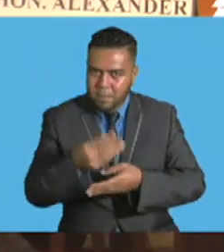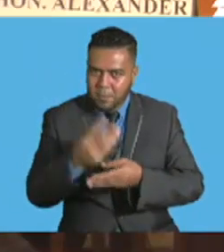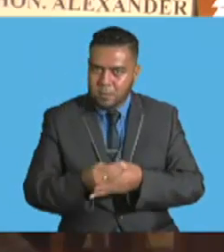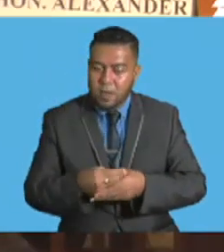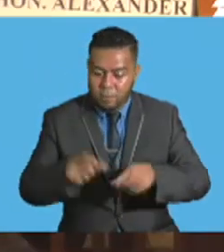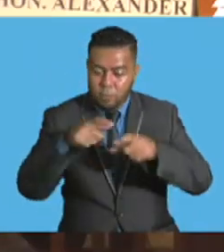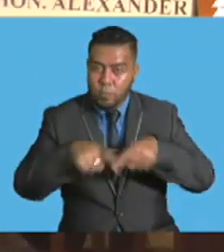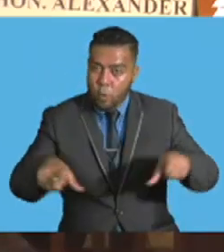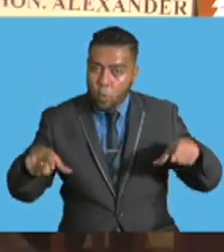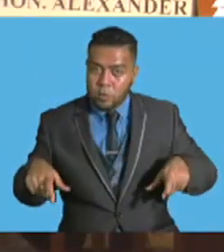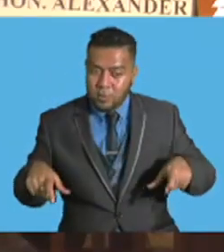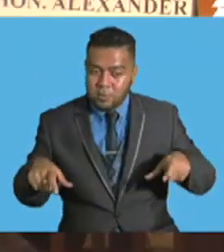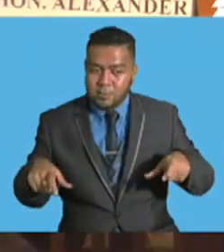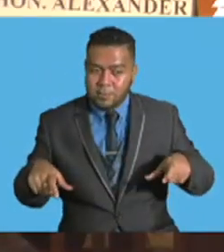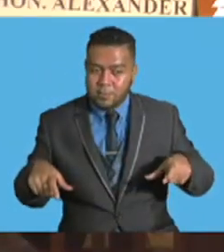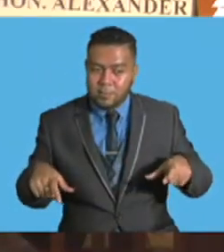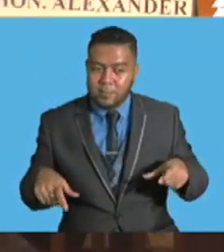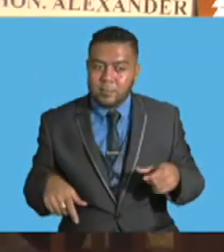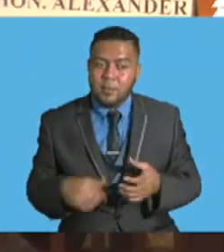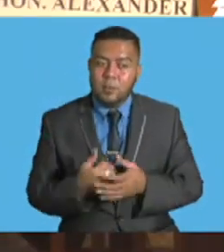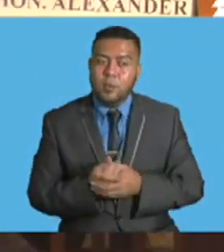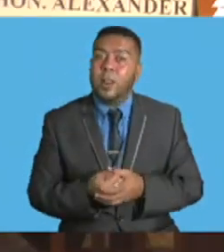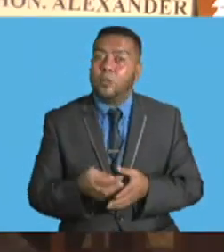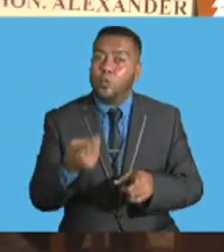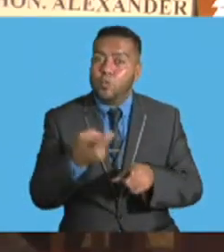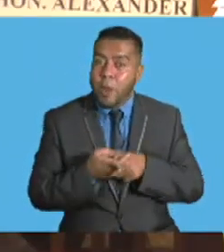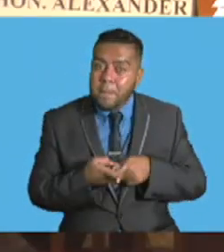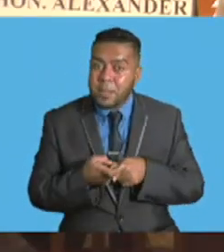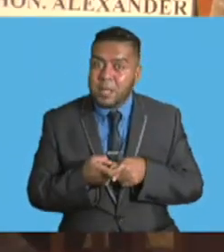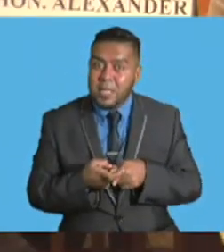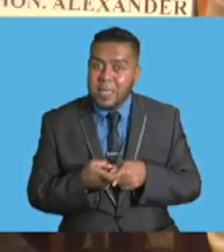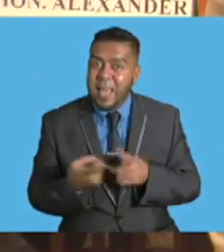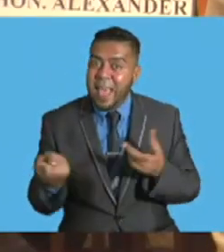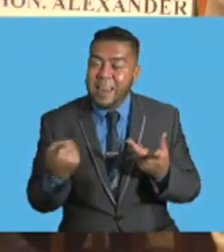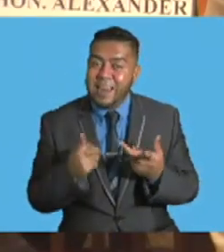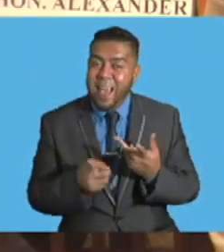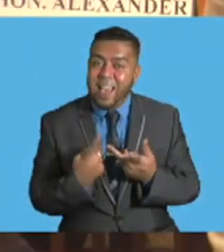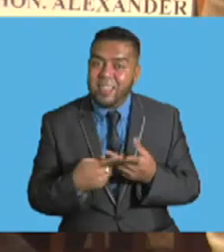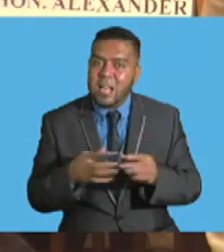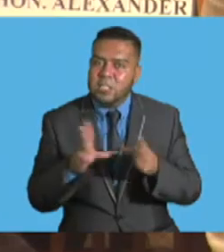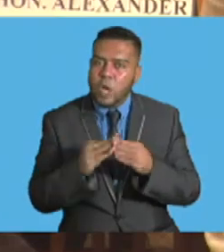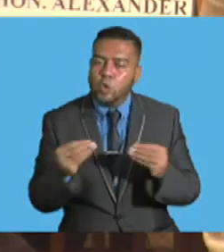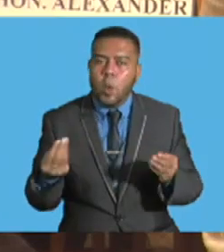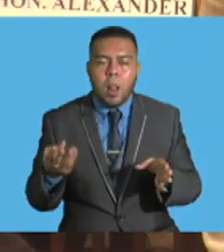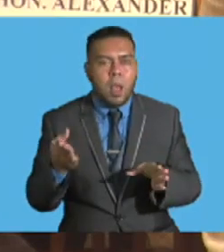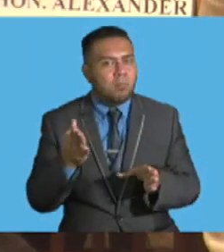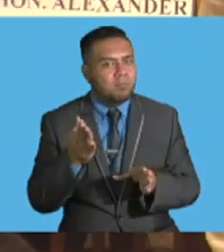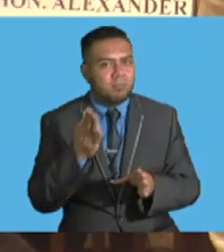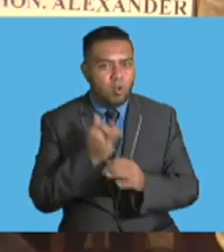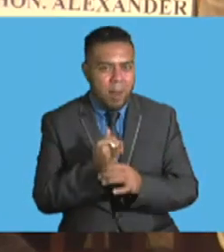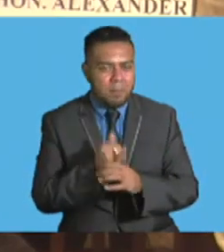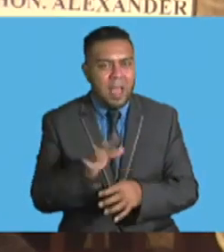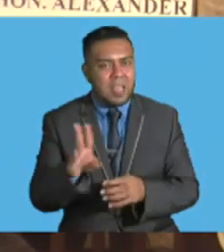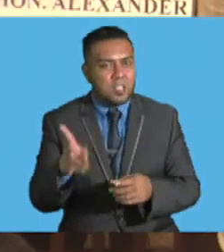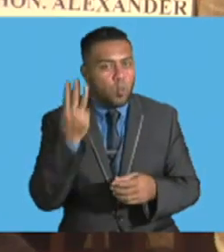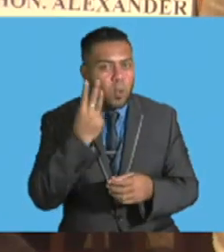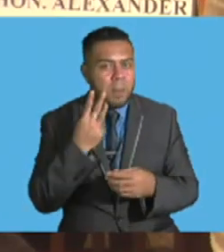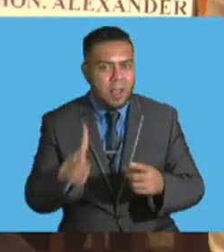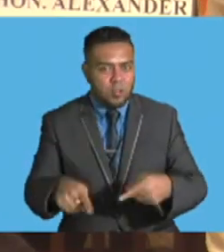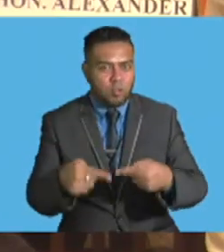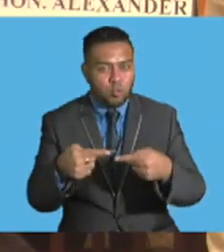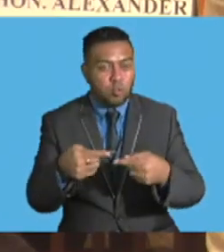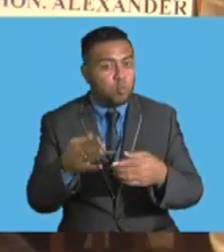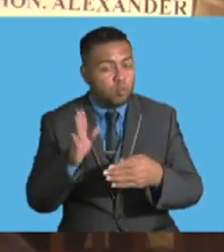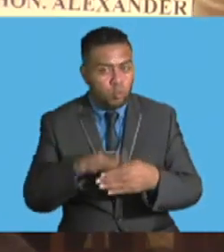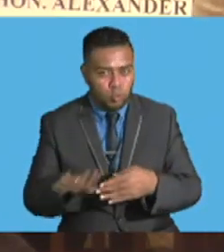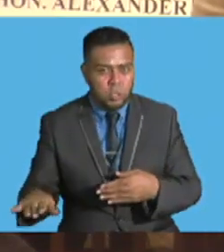of our judiciary relating to rape and sexual offenses against women and children. Apart from that,